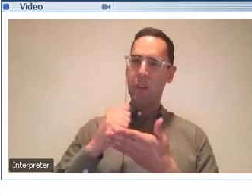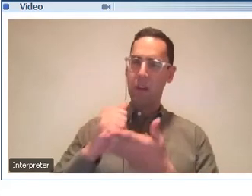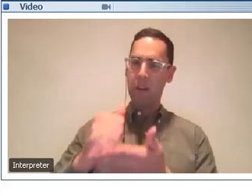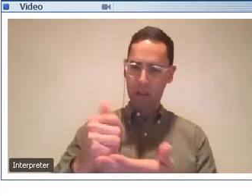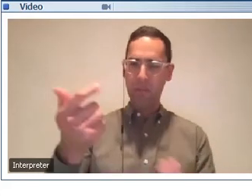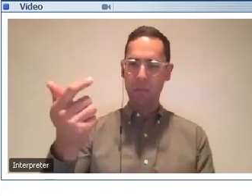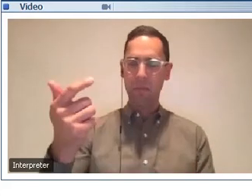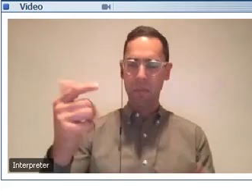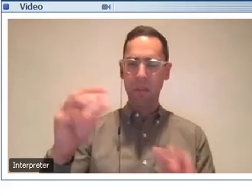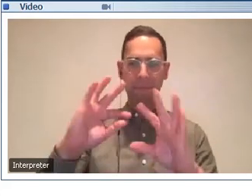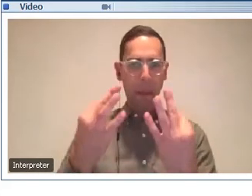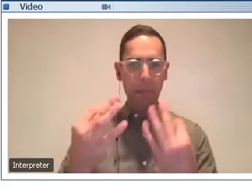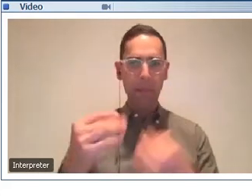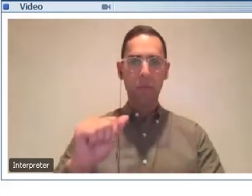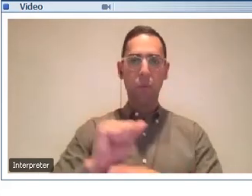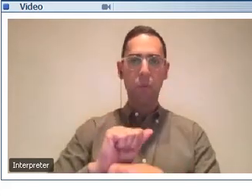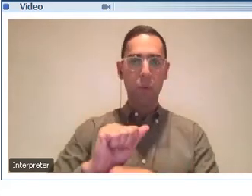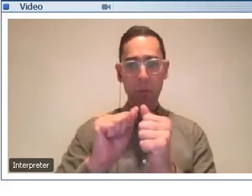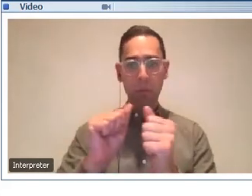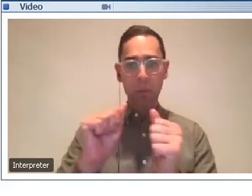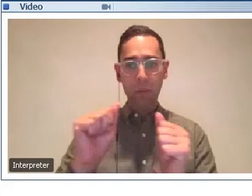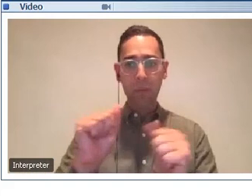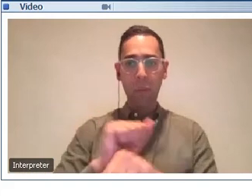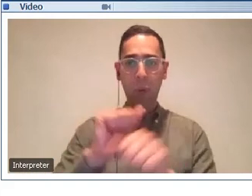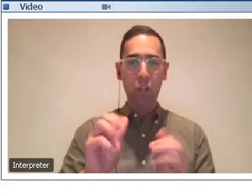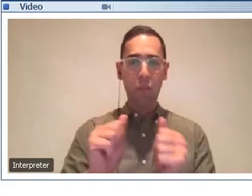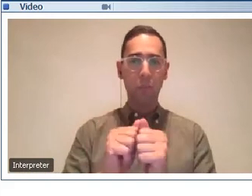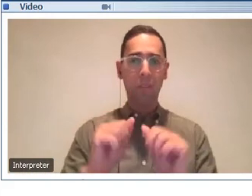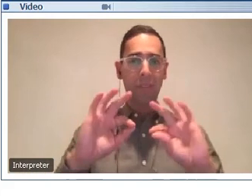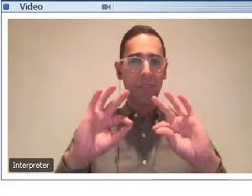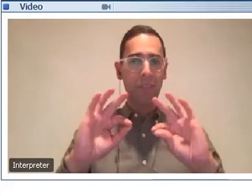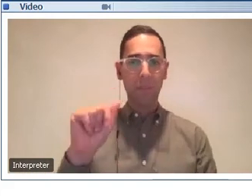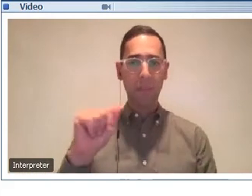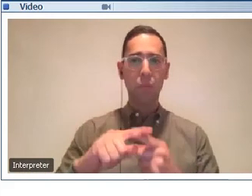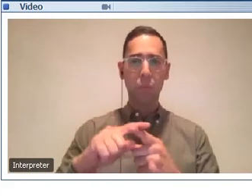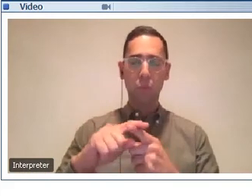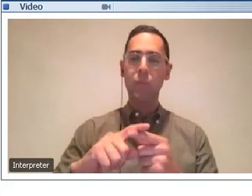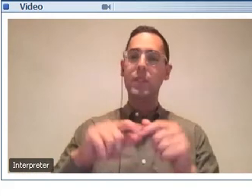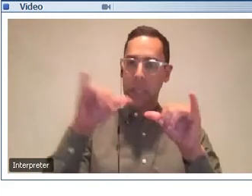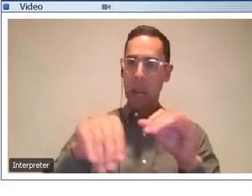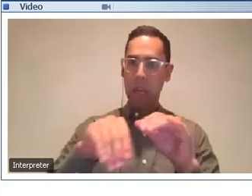disabilities to stay in the workforce and continue to have